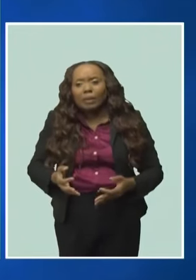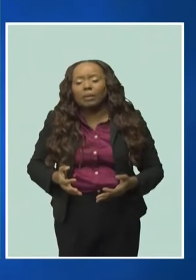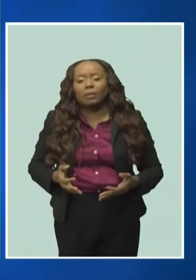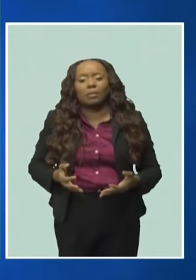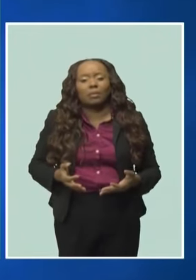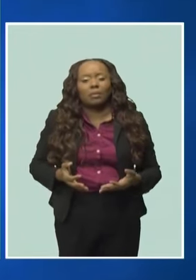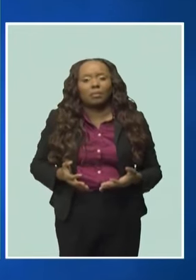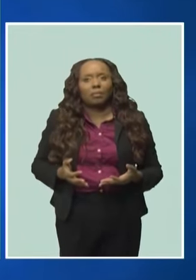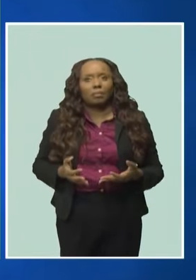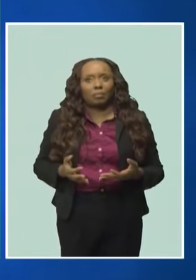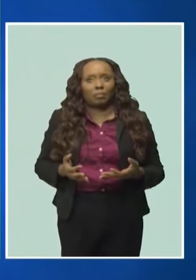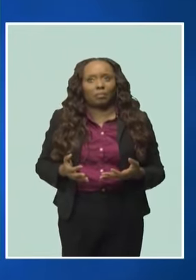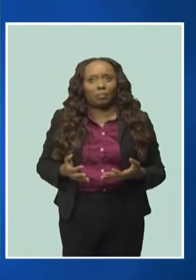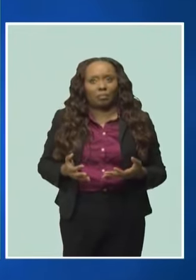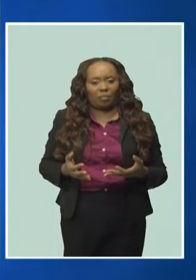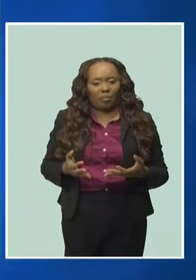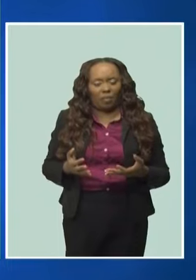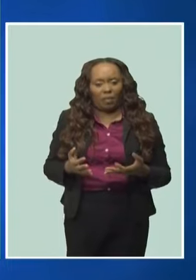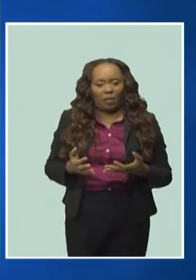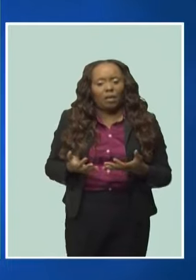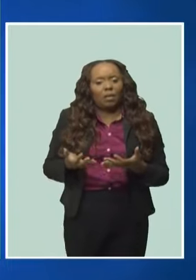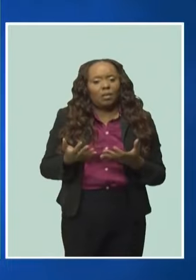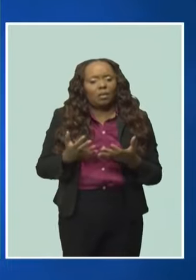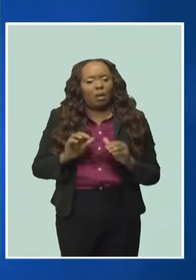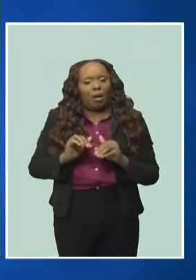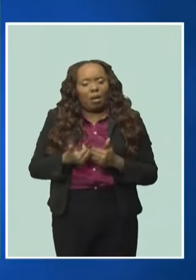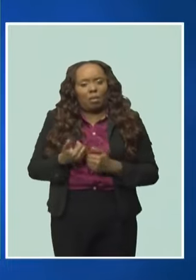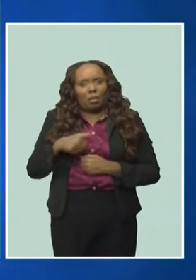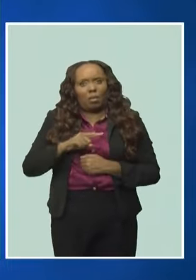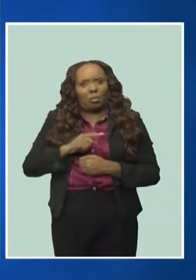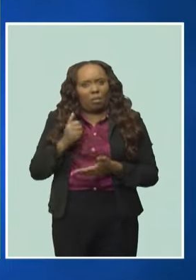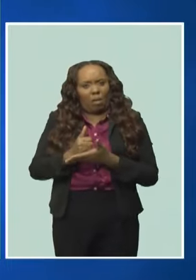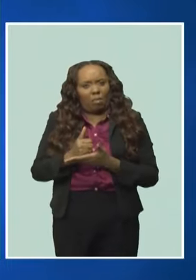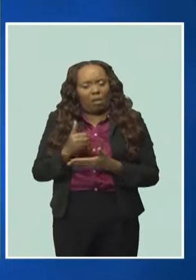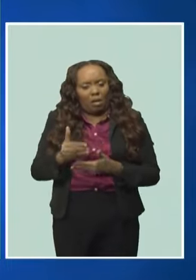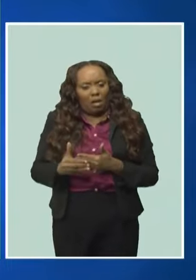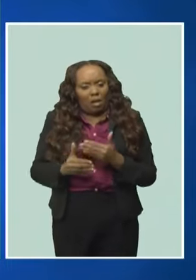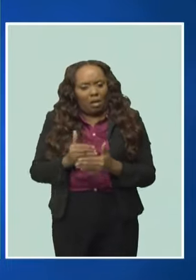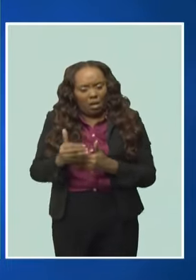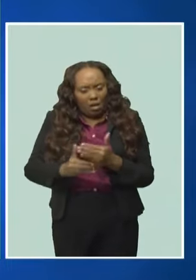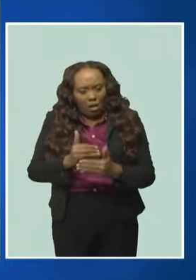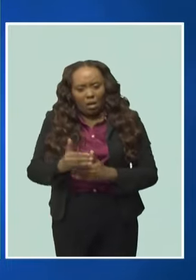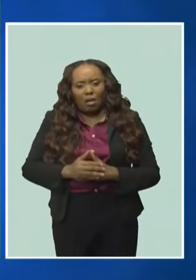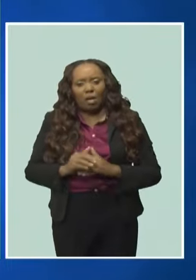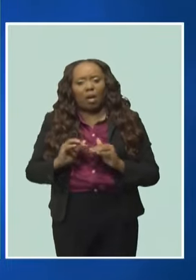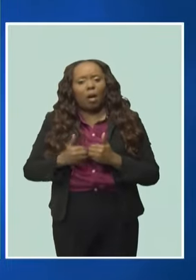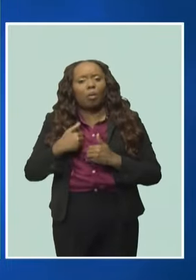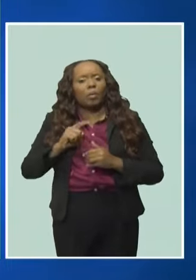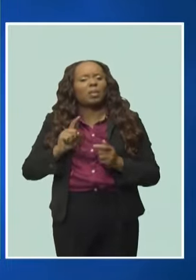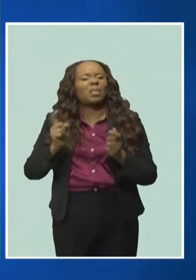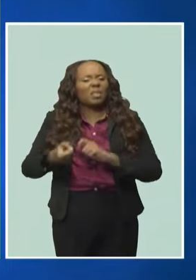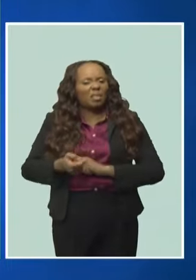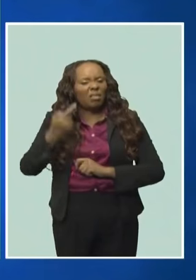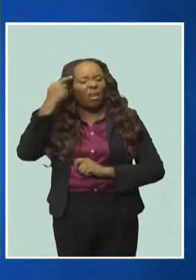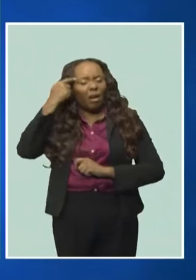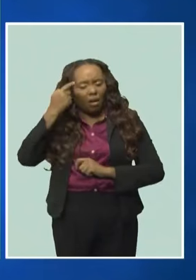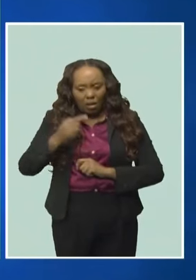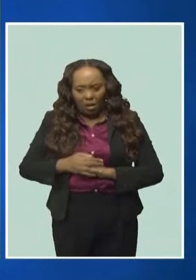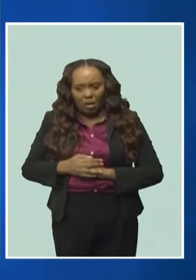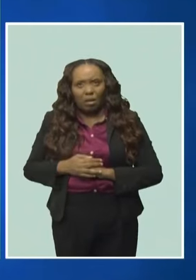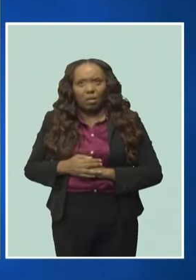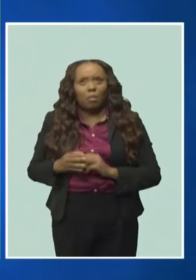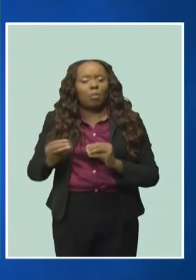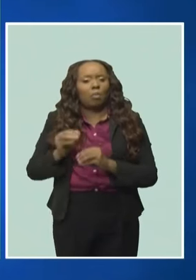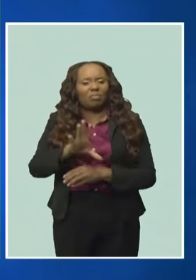how can we then, as a private sector, help to advance the sustainable development agenda that speaks to